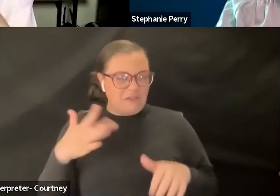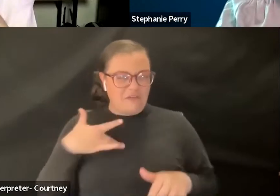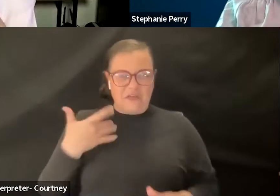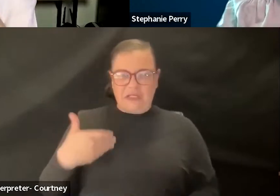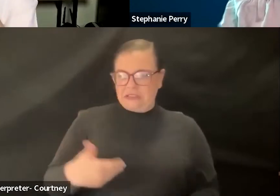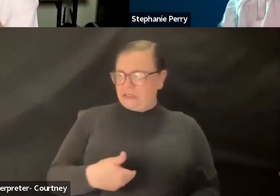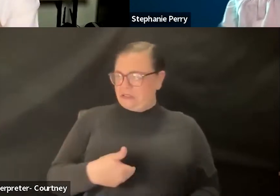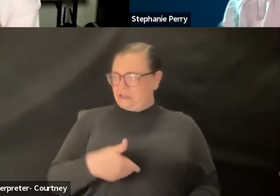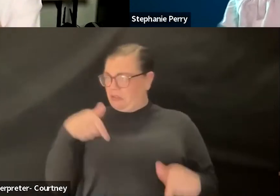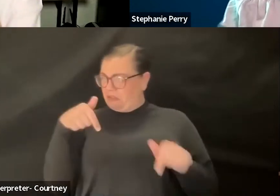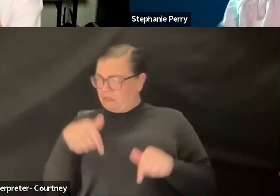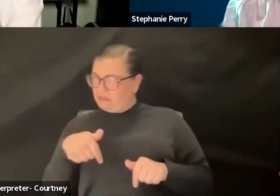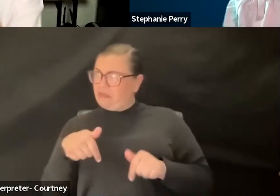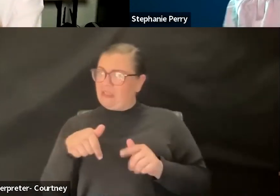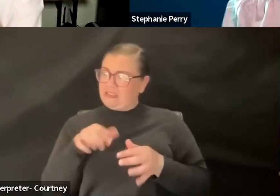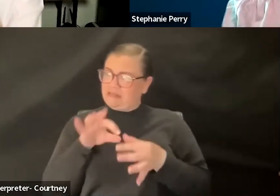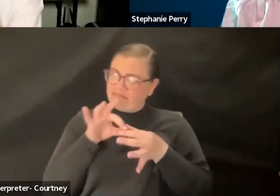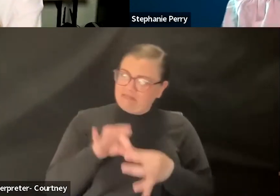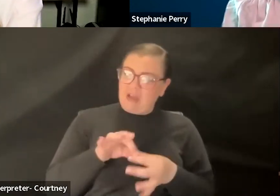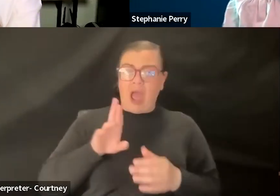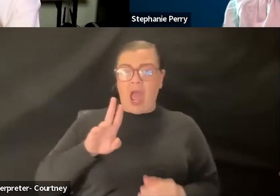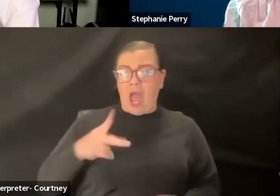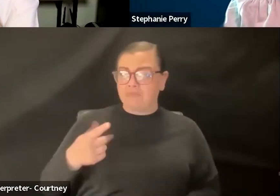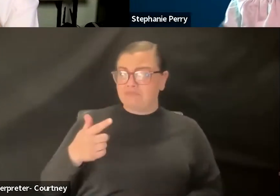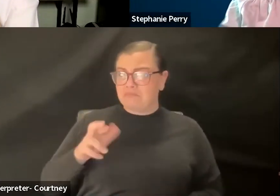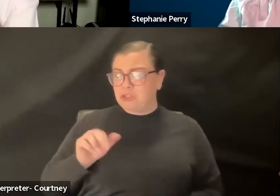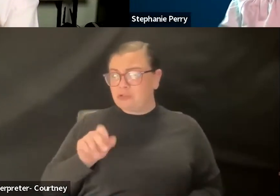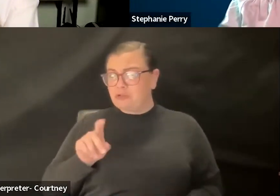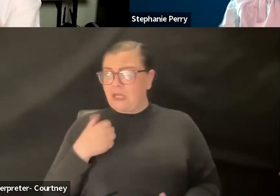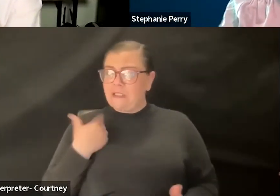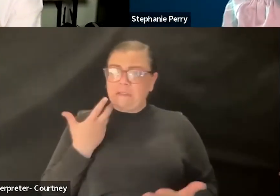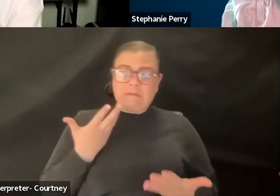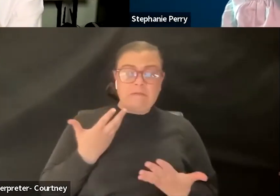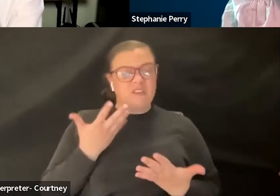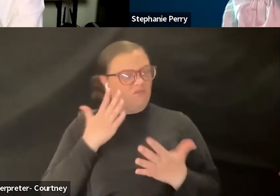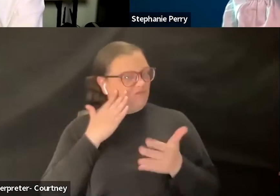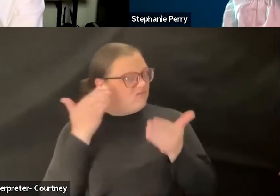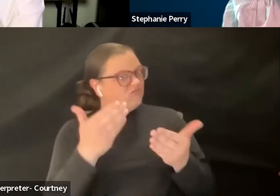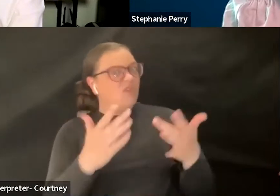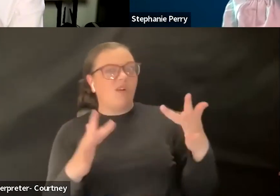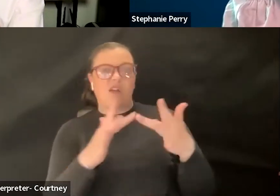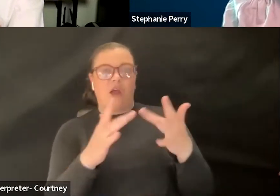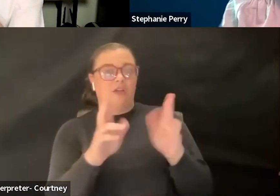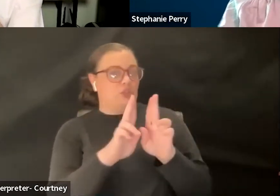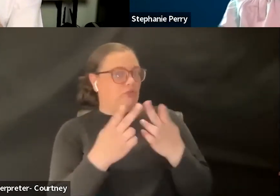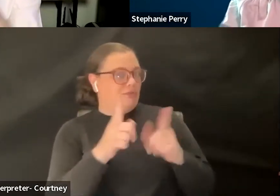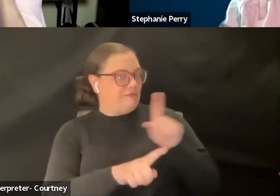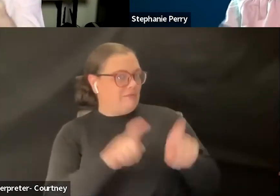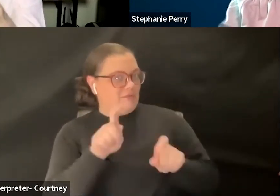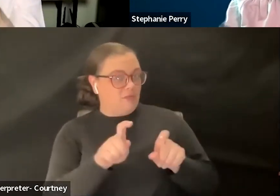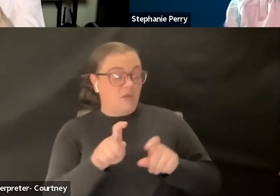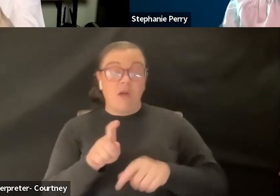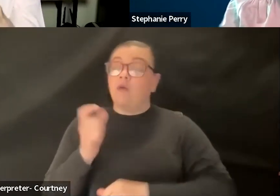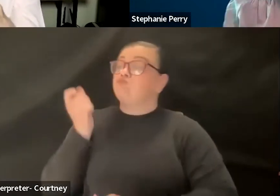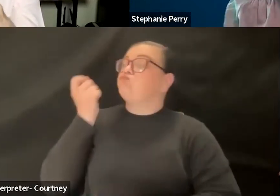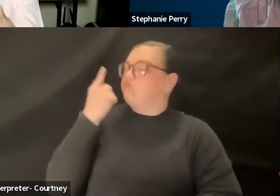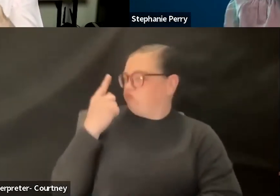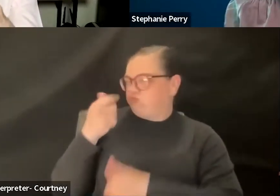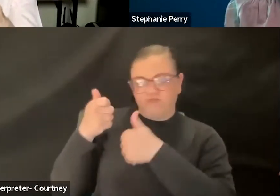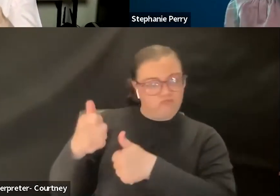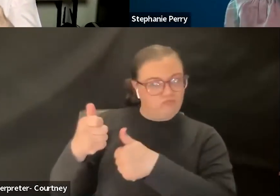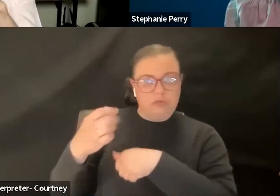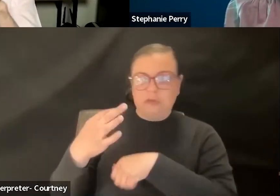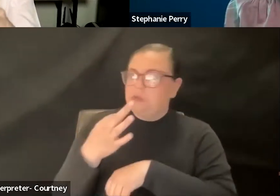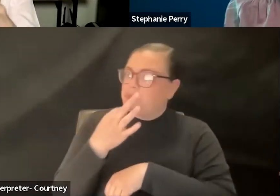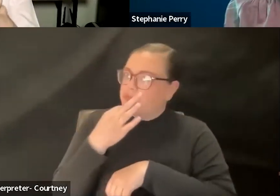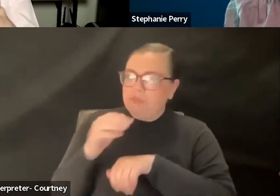strongly encourage you to contact the union at that time. Got it. Earlier is better. Next question